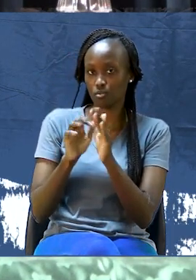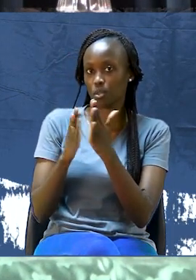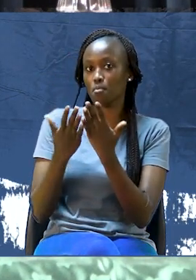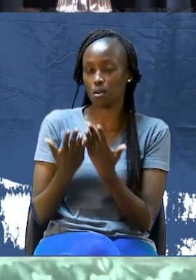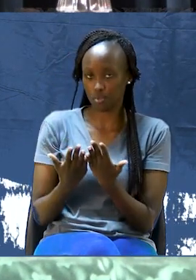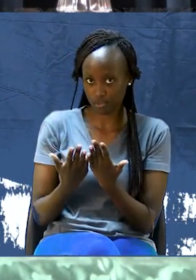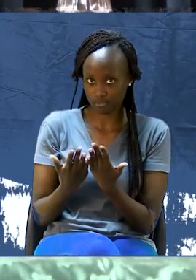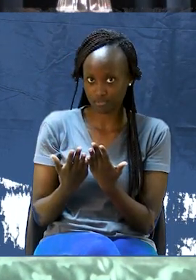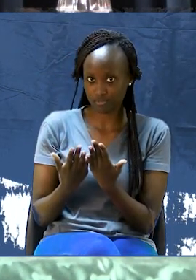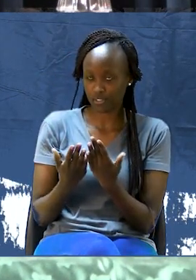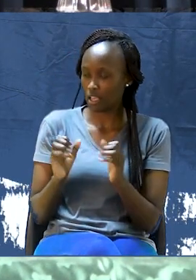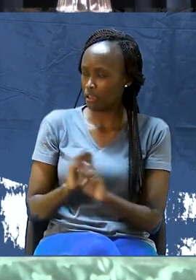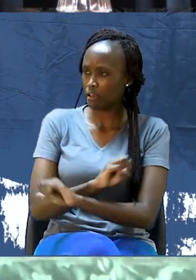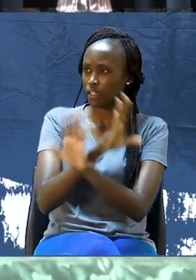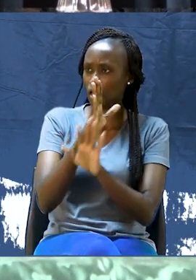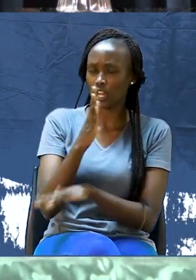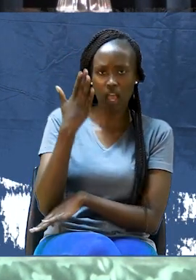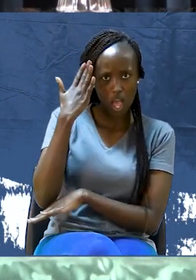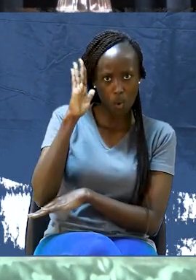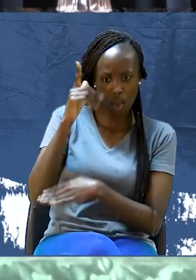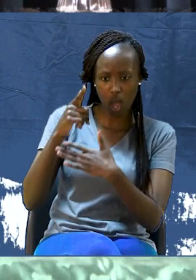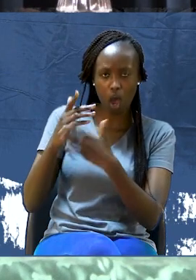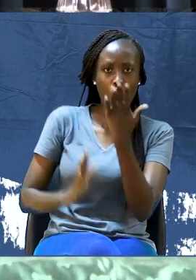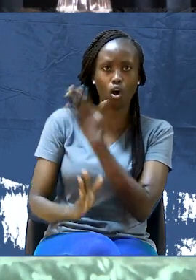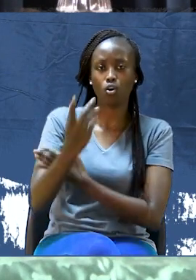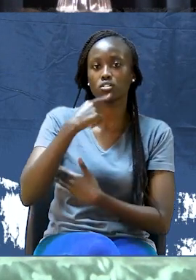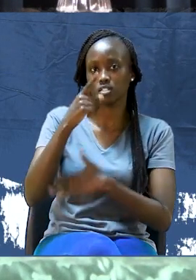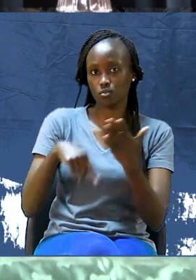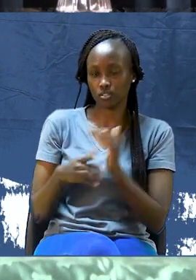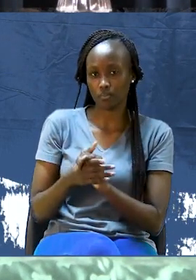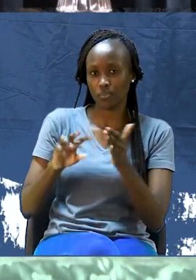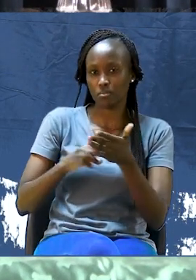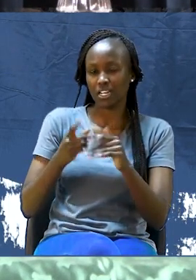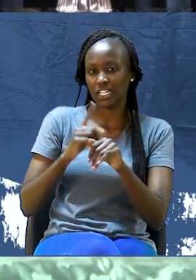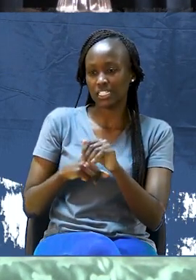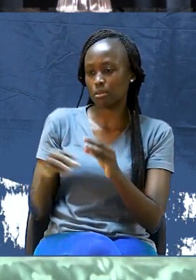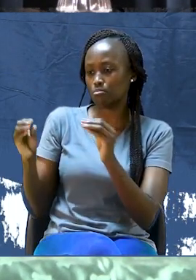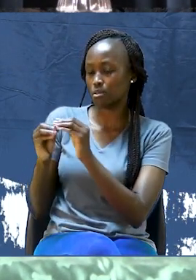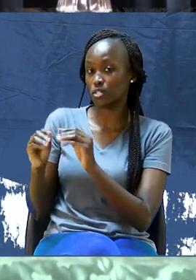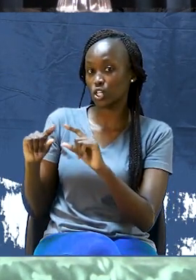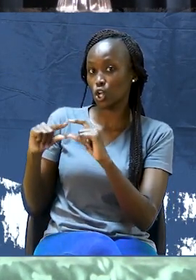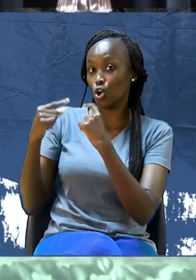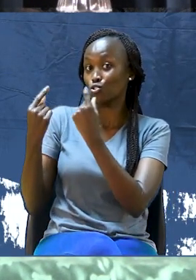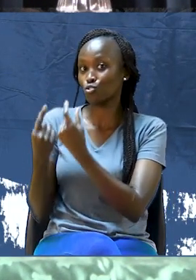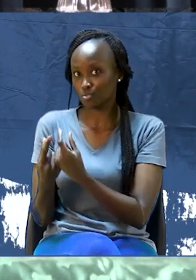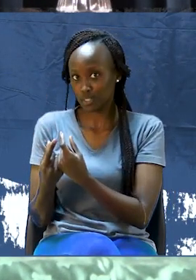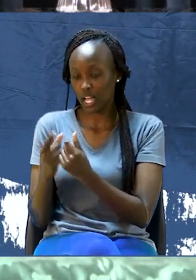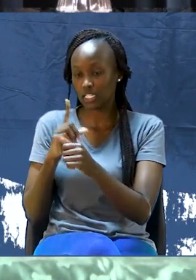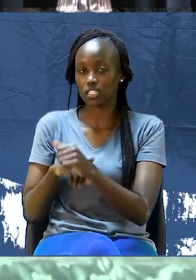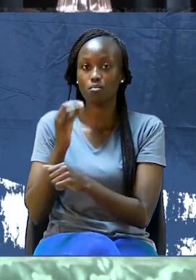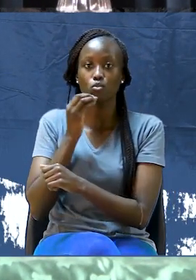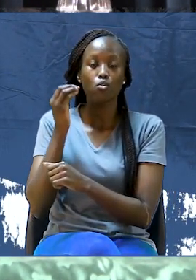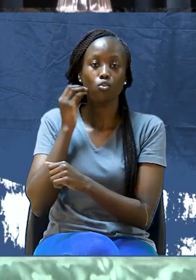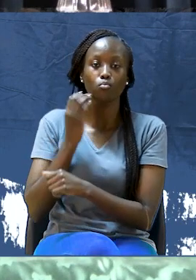They heard God speak to them. And when we meet in small group Bible study, that is one thing we seek to do, to